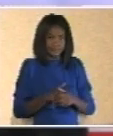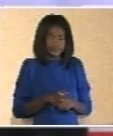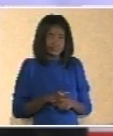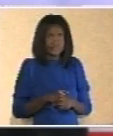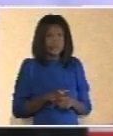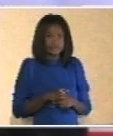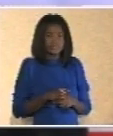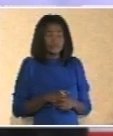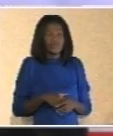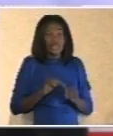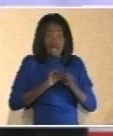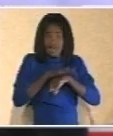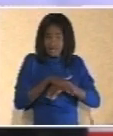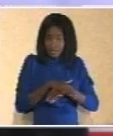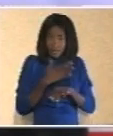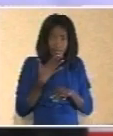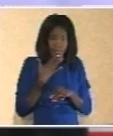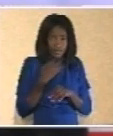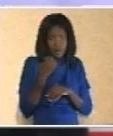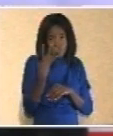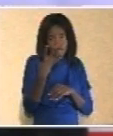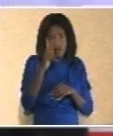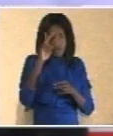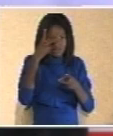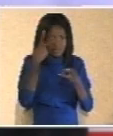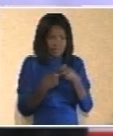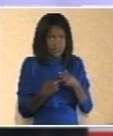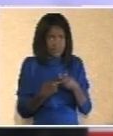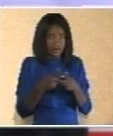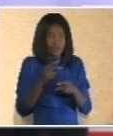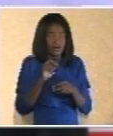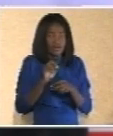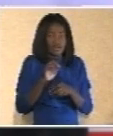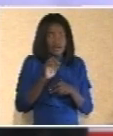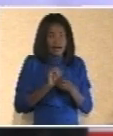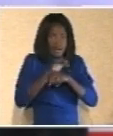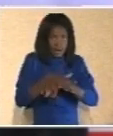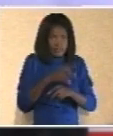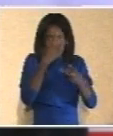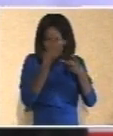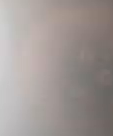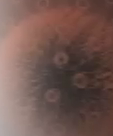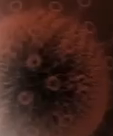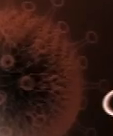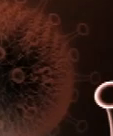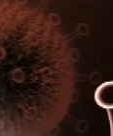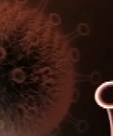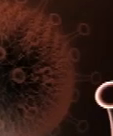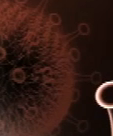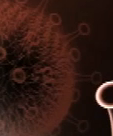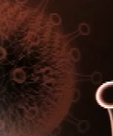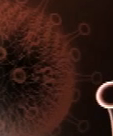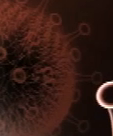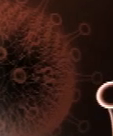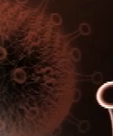The Hardtap cases include 4 inmates from Hardtap Correctional Facility. The